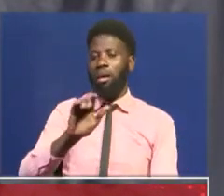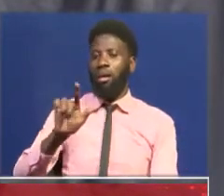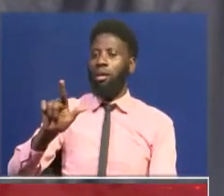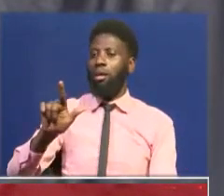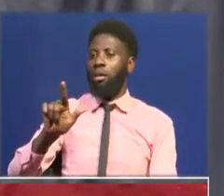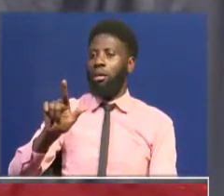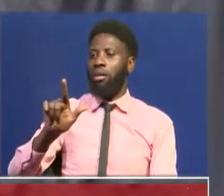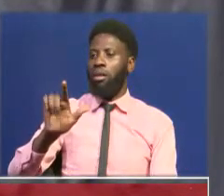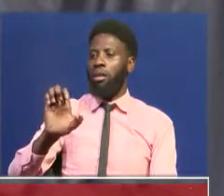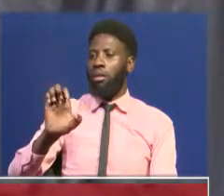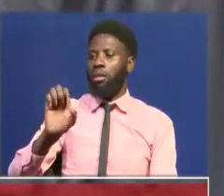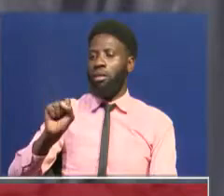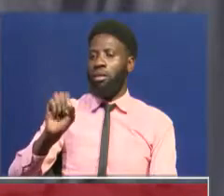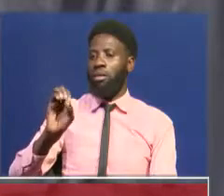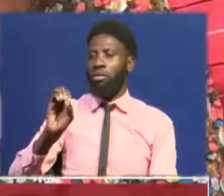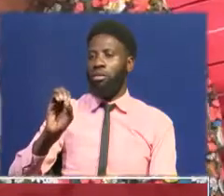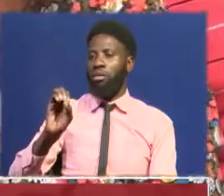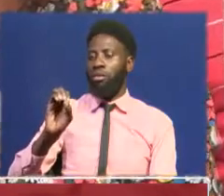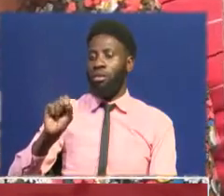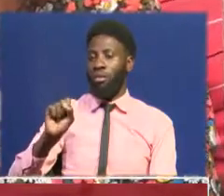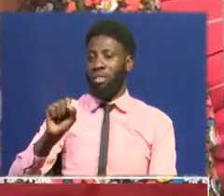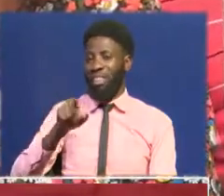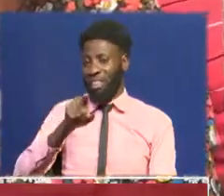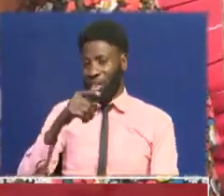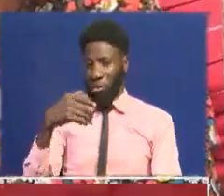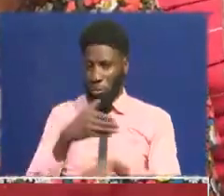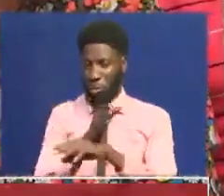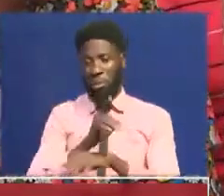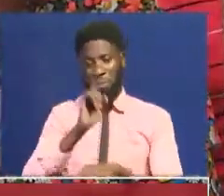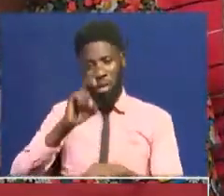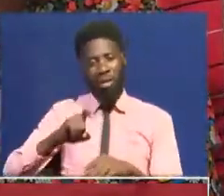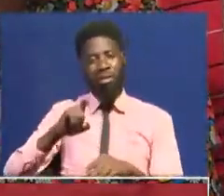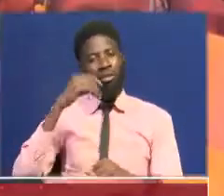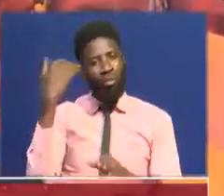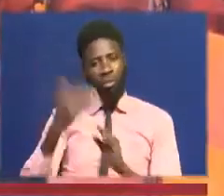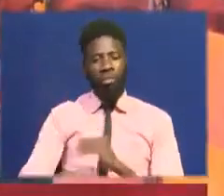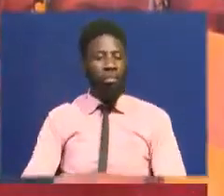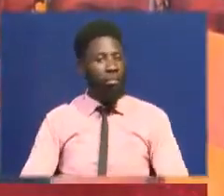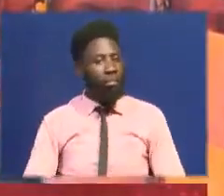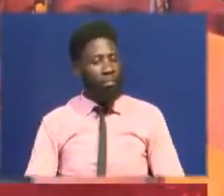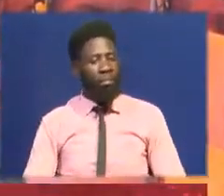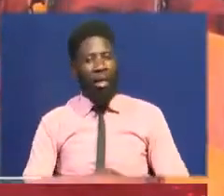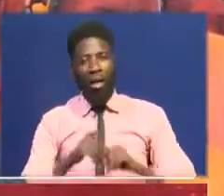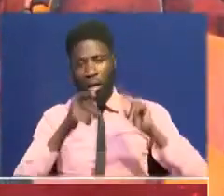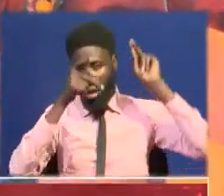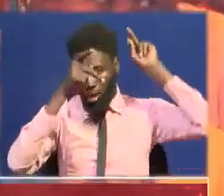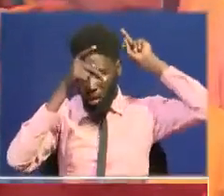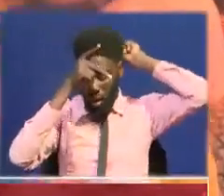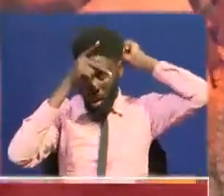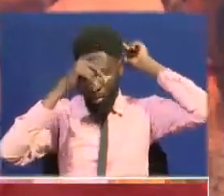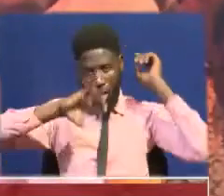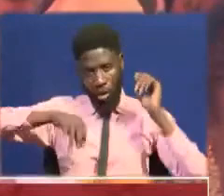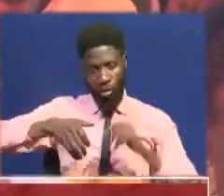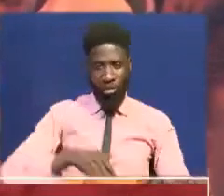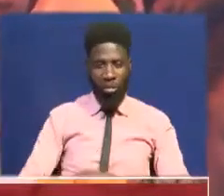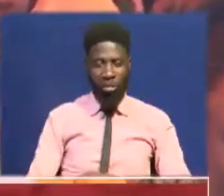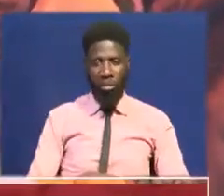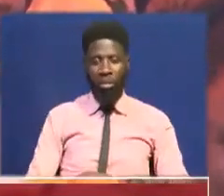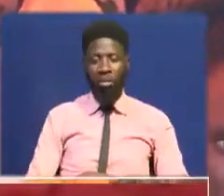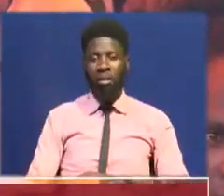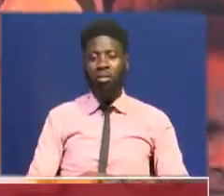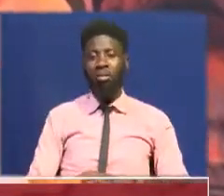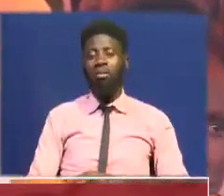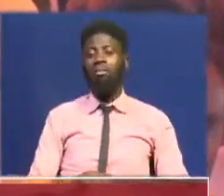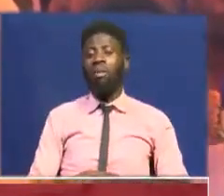Hiyo ukora lazima ikome. Elsewhere in Kakamega County, a section of legislators led by Lugari